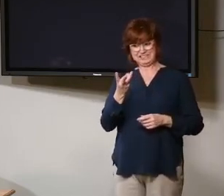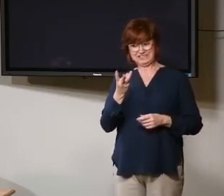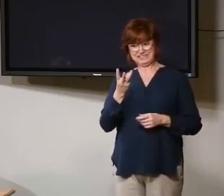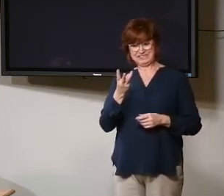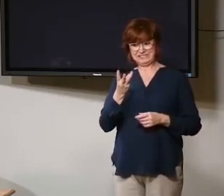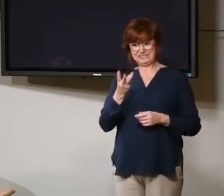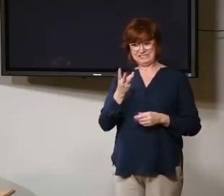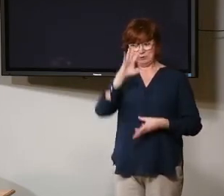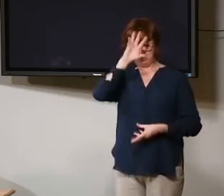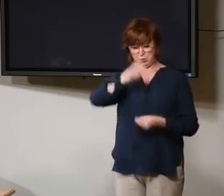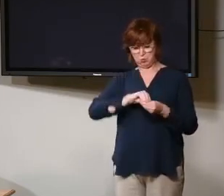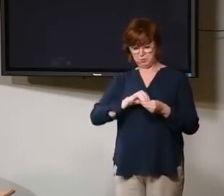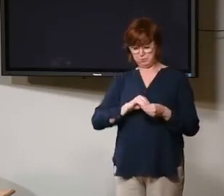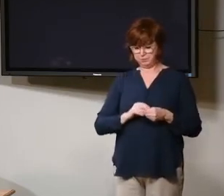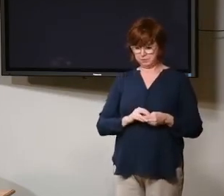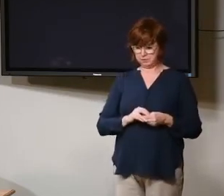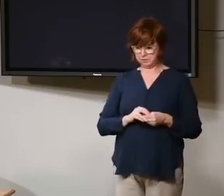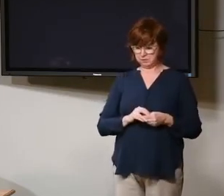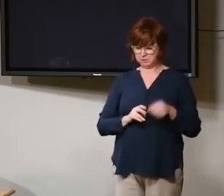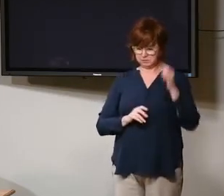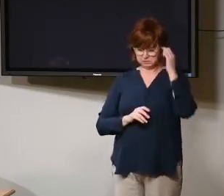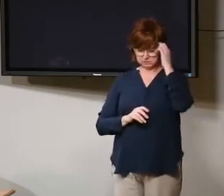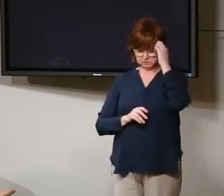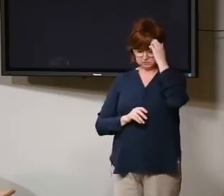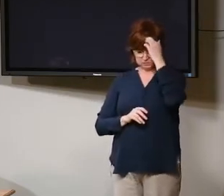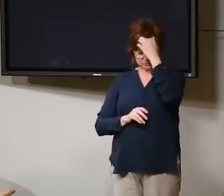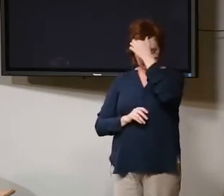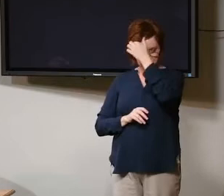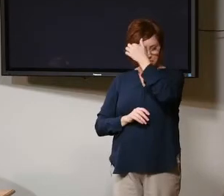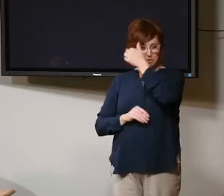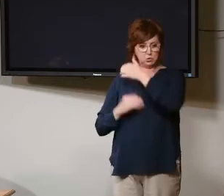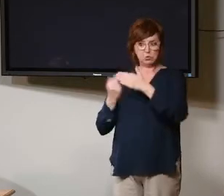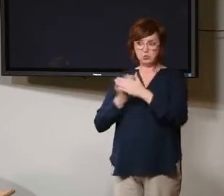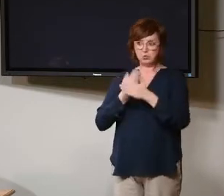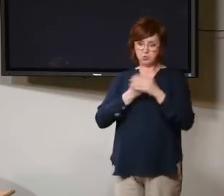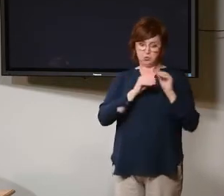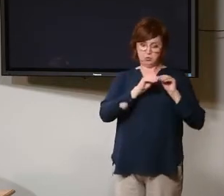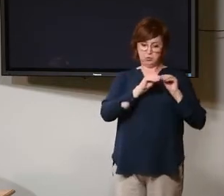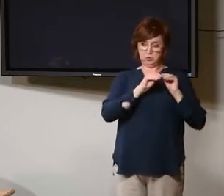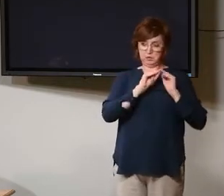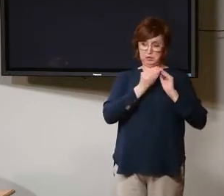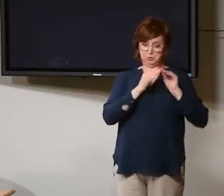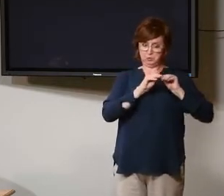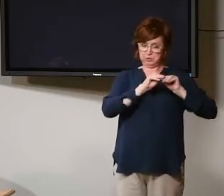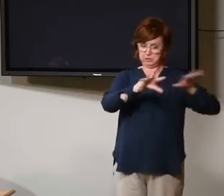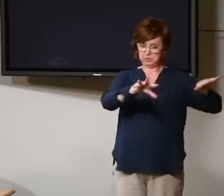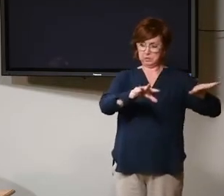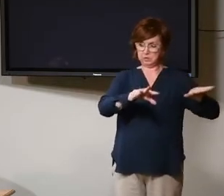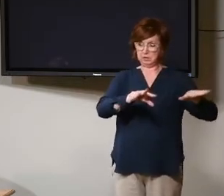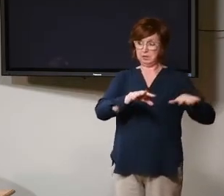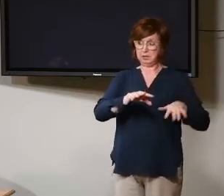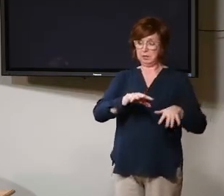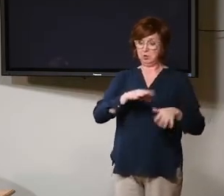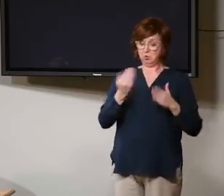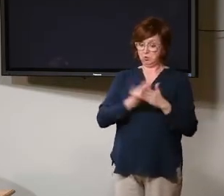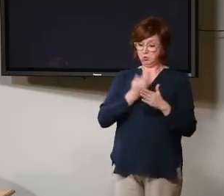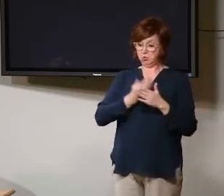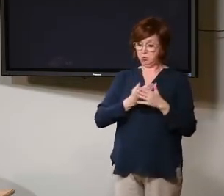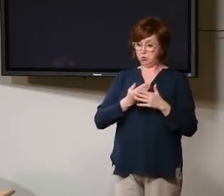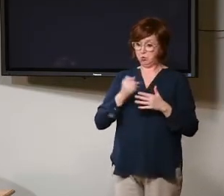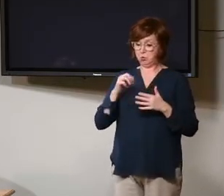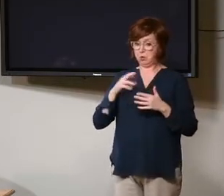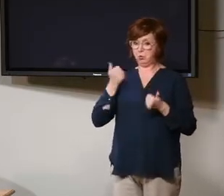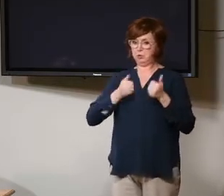of community transmission to report? And if so, which specific communities are they in?